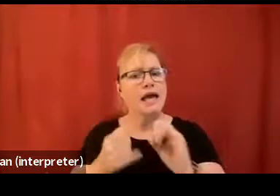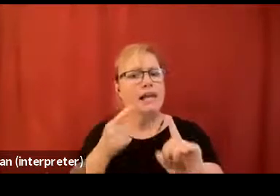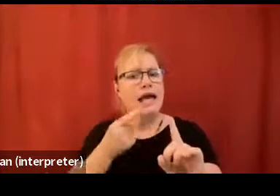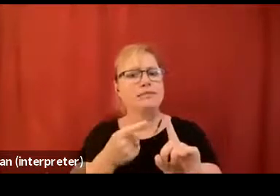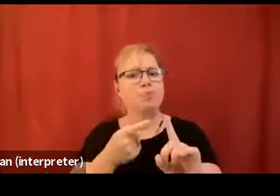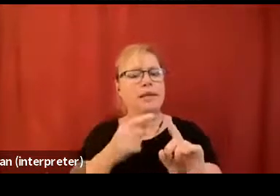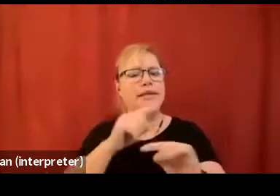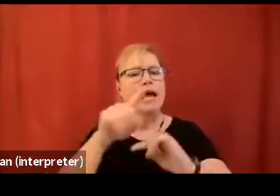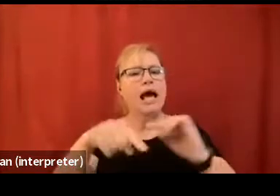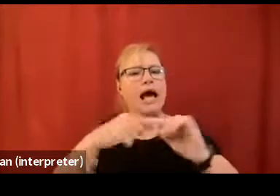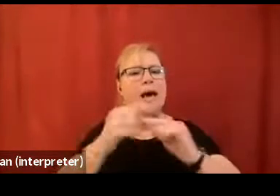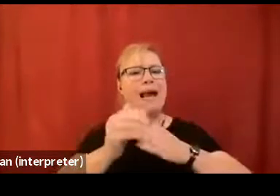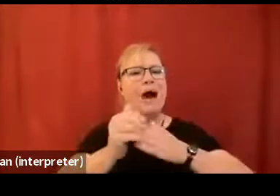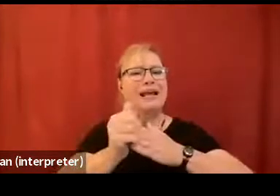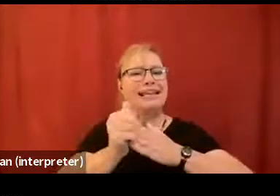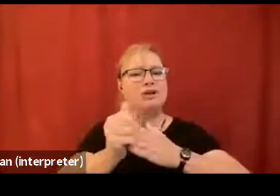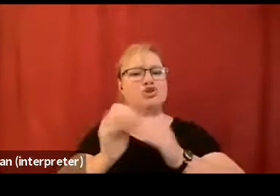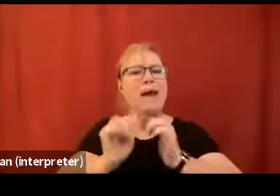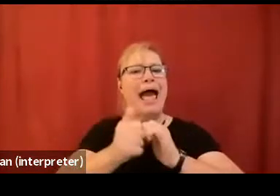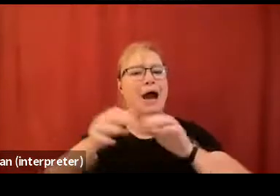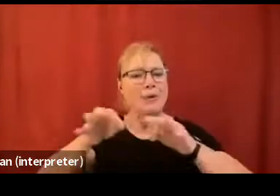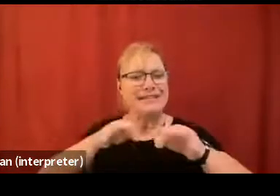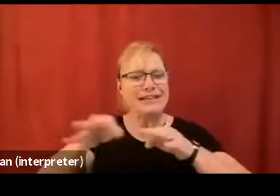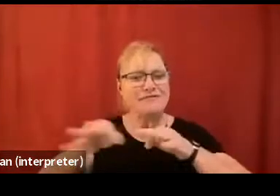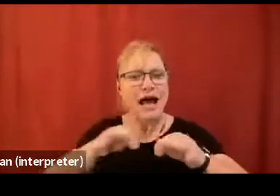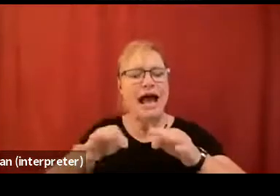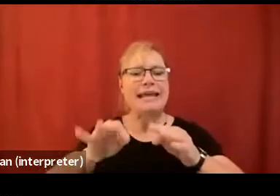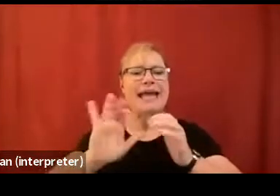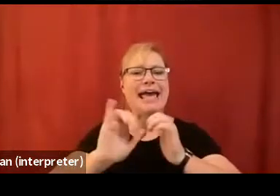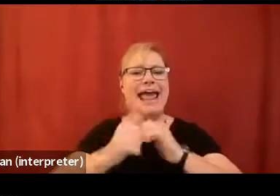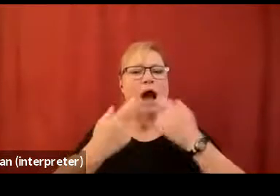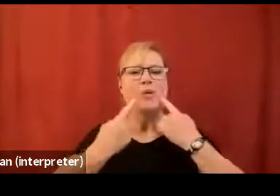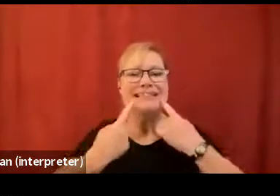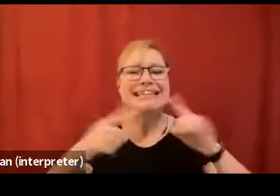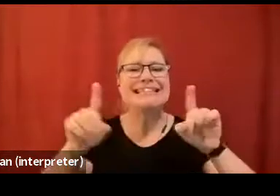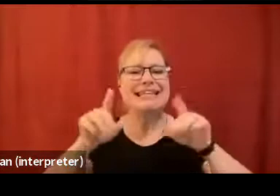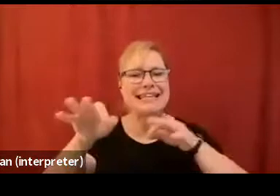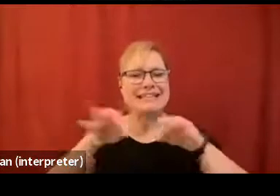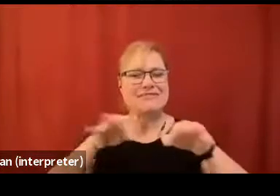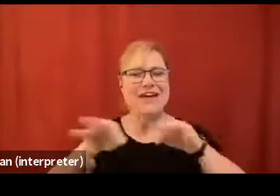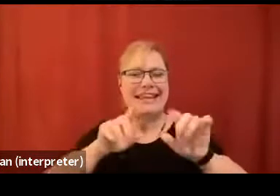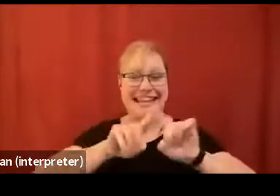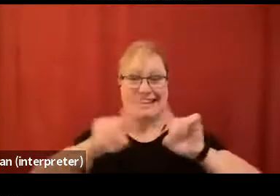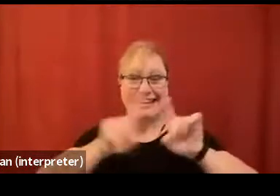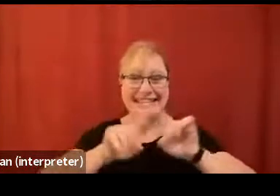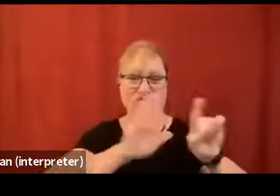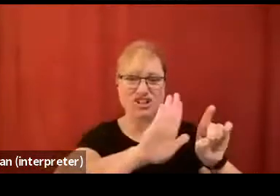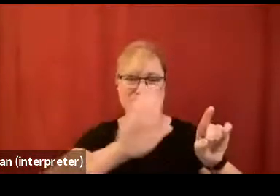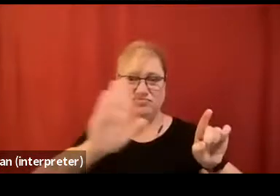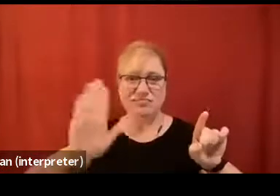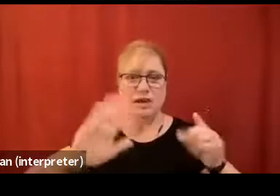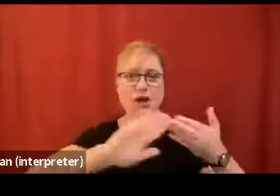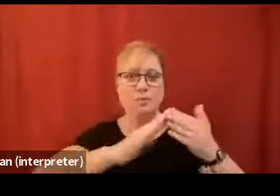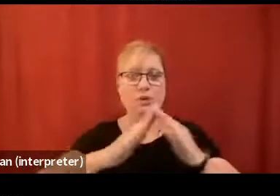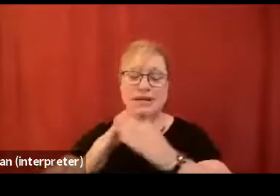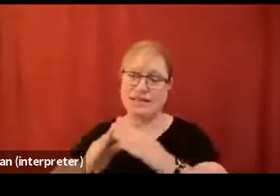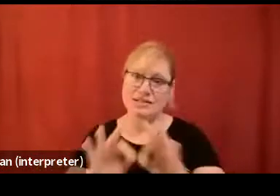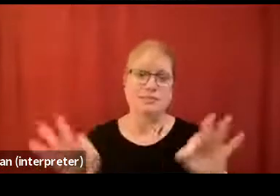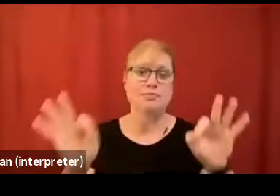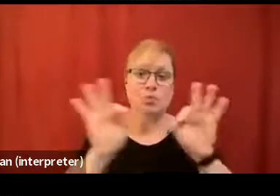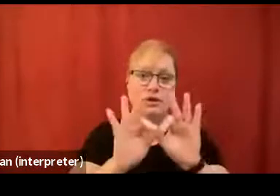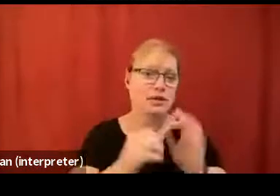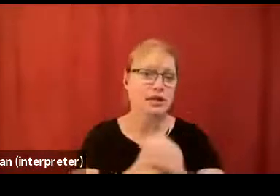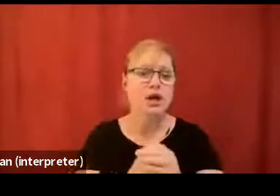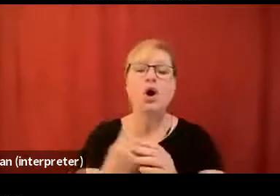about leadership being defined and success being defined differently in different communities, I think is so important as well. And I think it's also one of